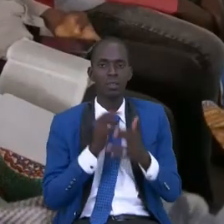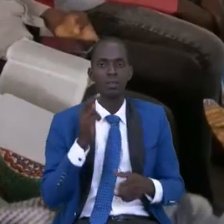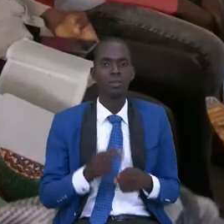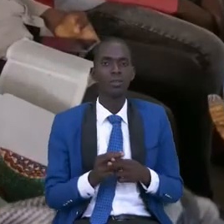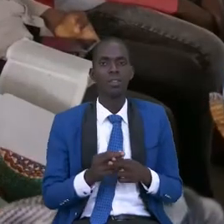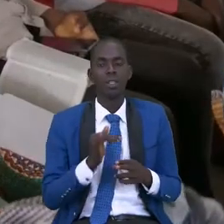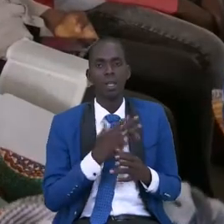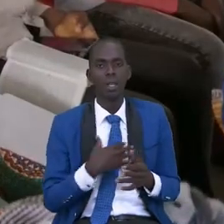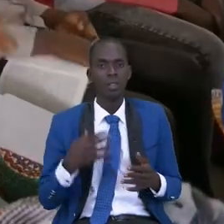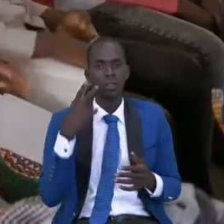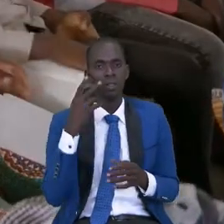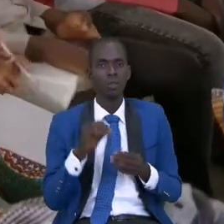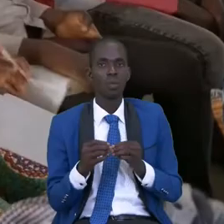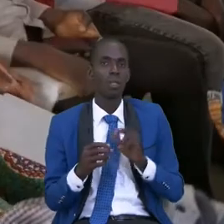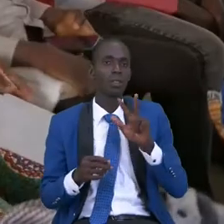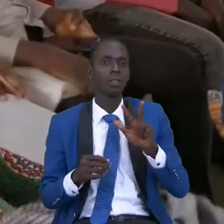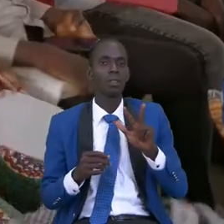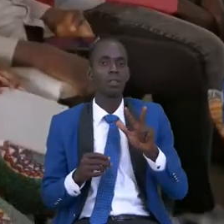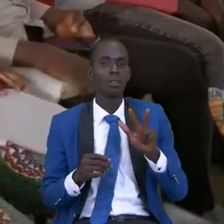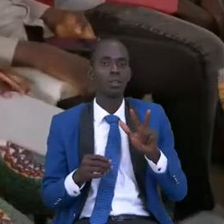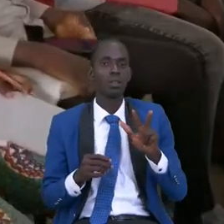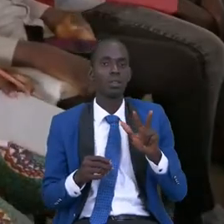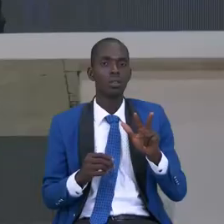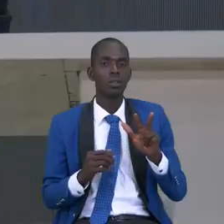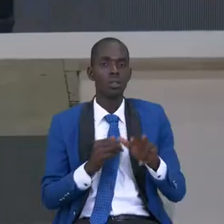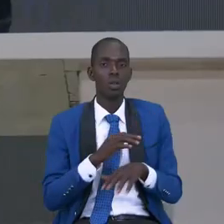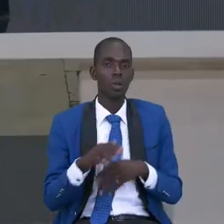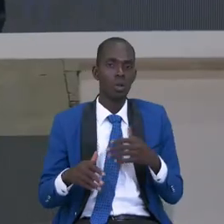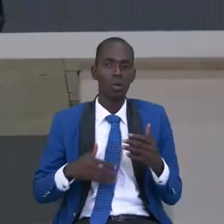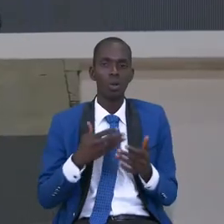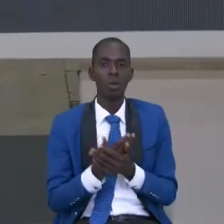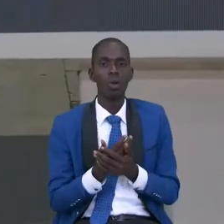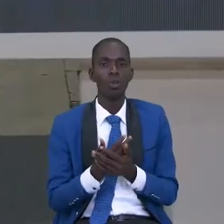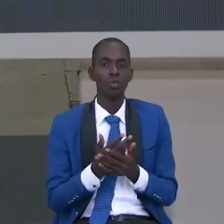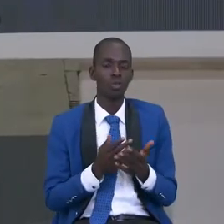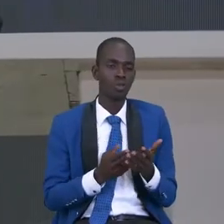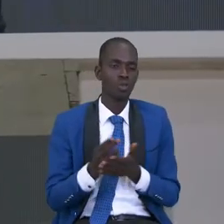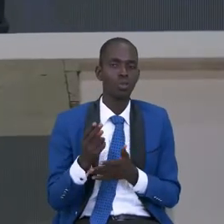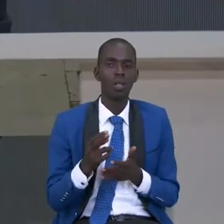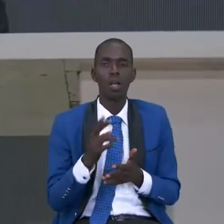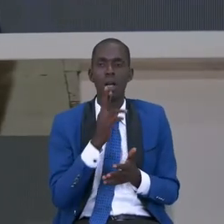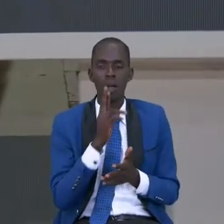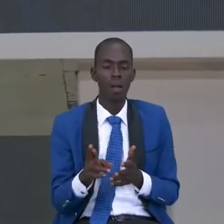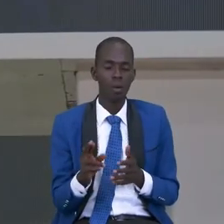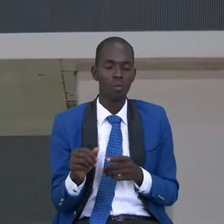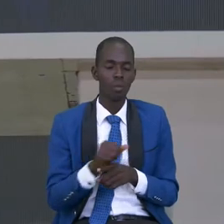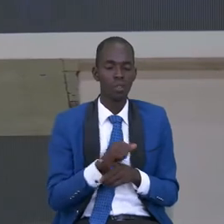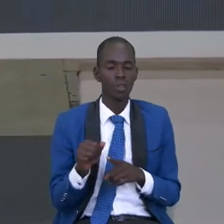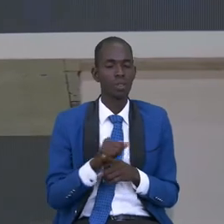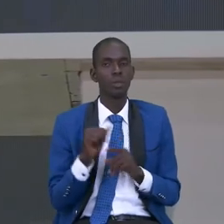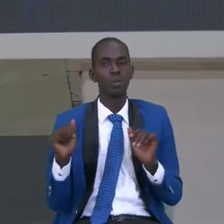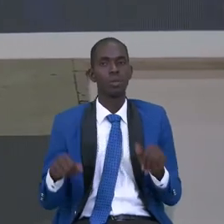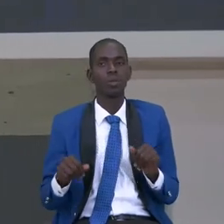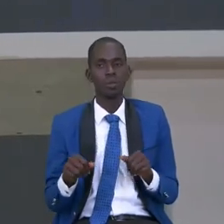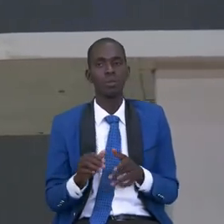I come to number three. All truths are practicable by faith. If